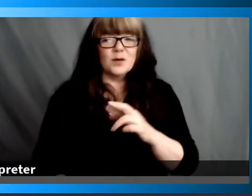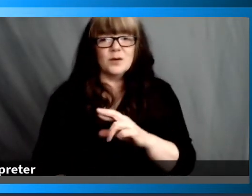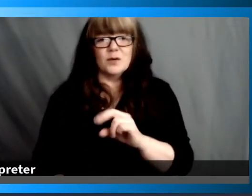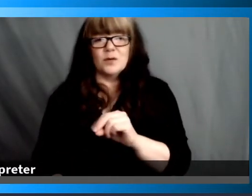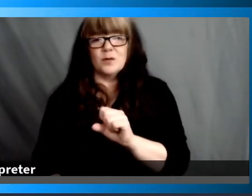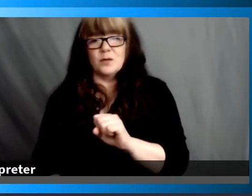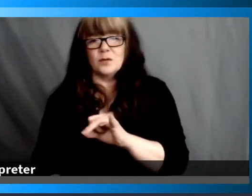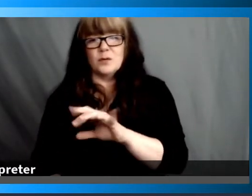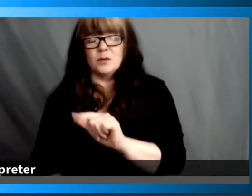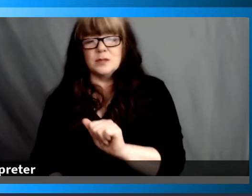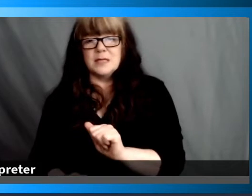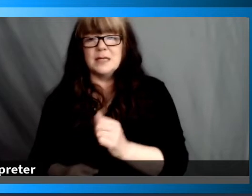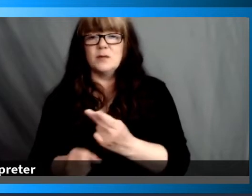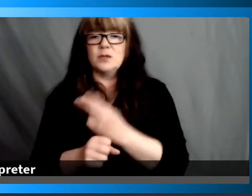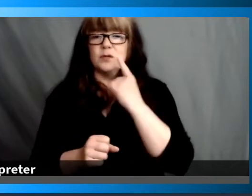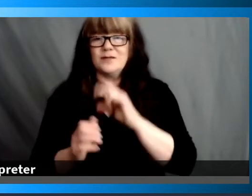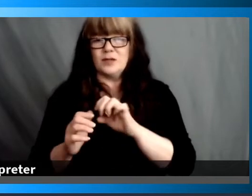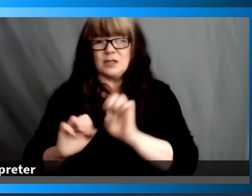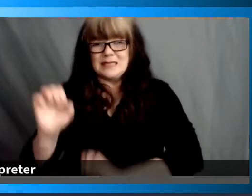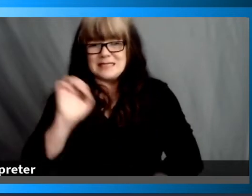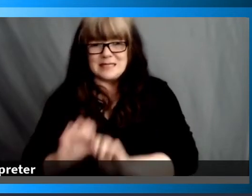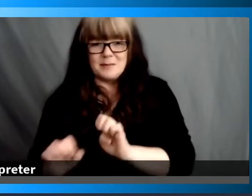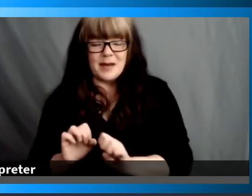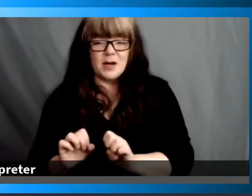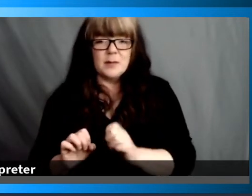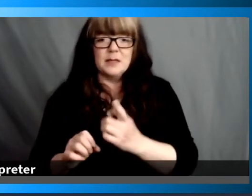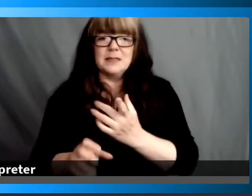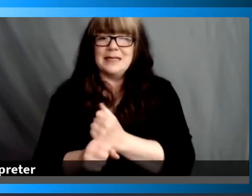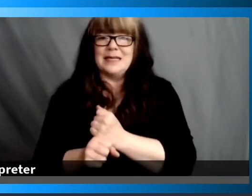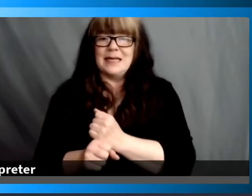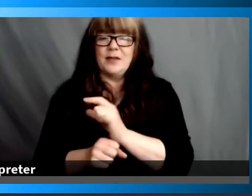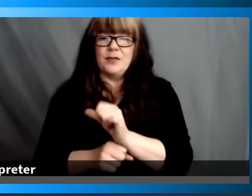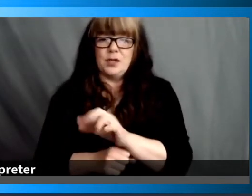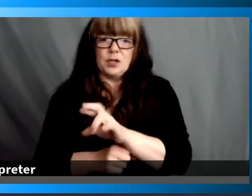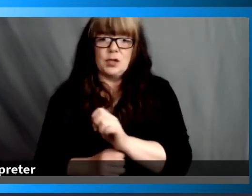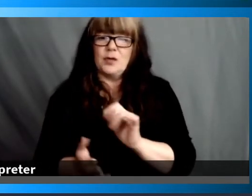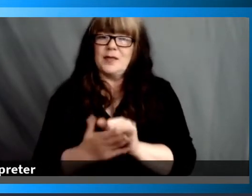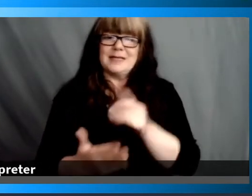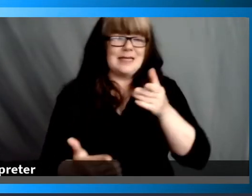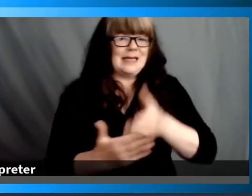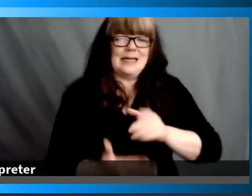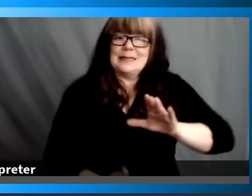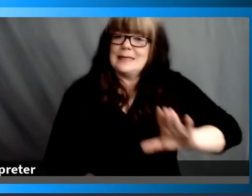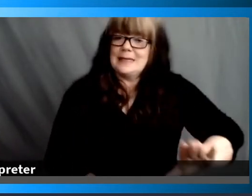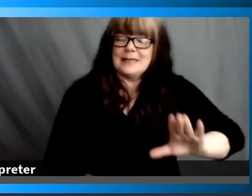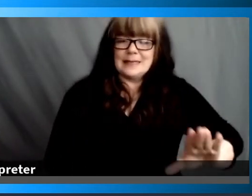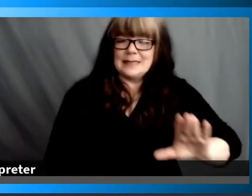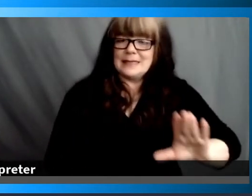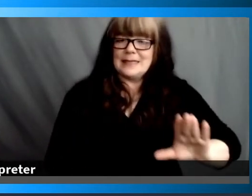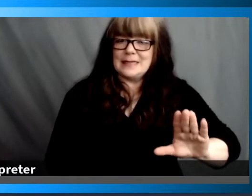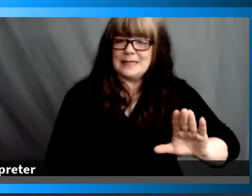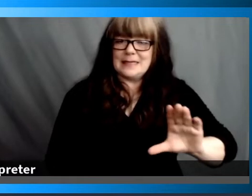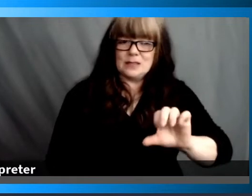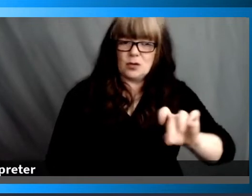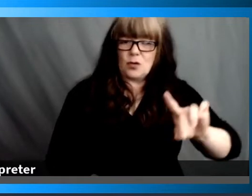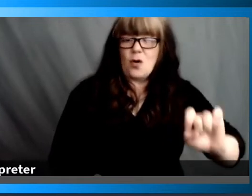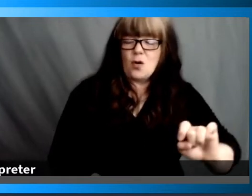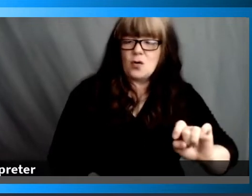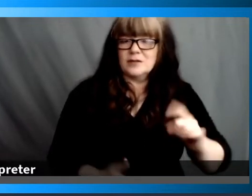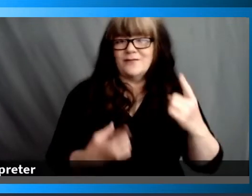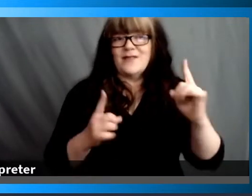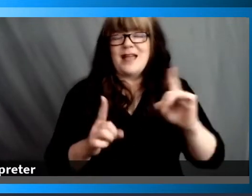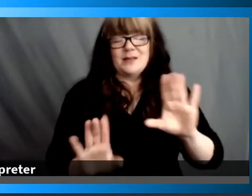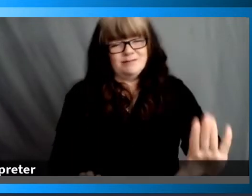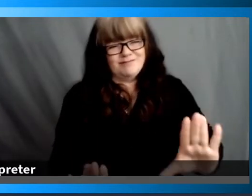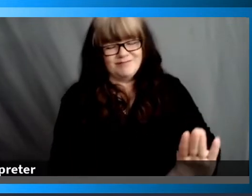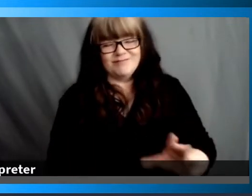used as an experiment, you know, mm-hmm. like to get the cure, like that's against his code. And that's when yeah. he finally will speak up. Mm-hmm. So